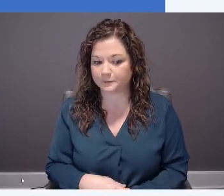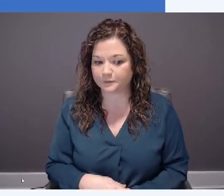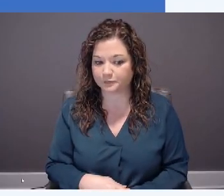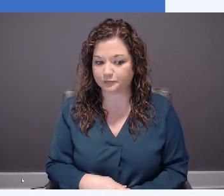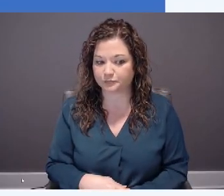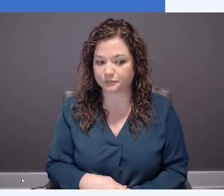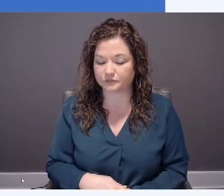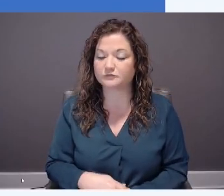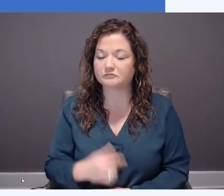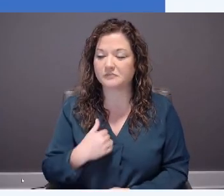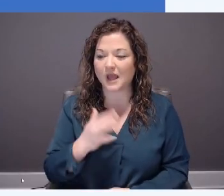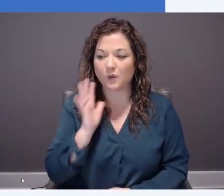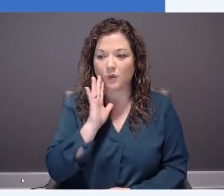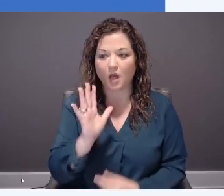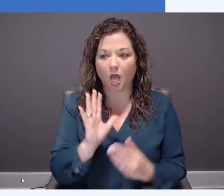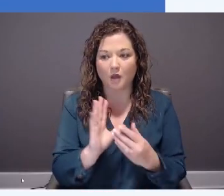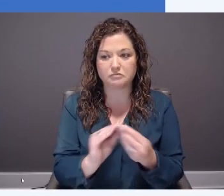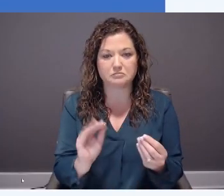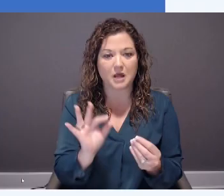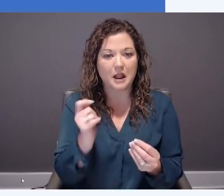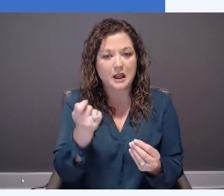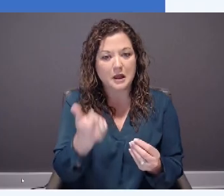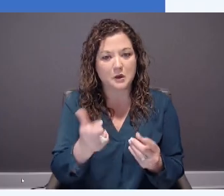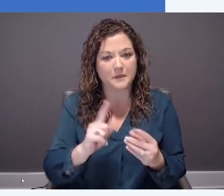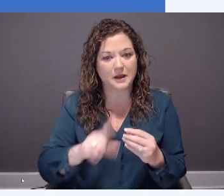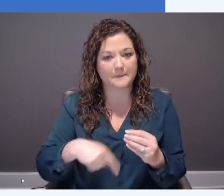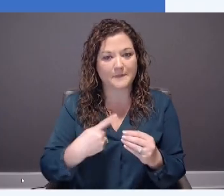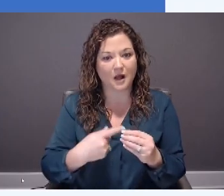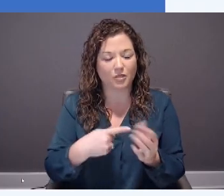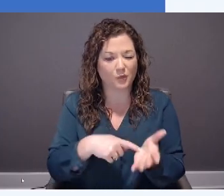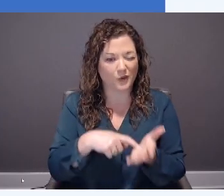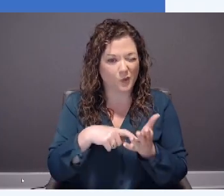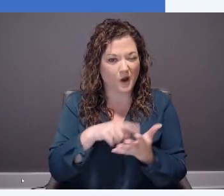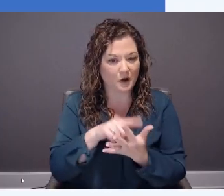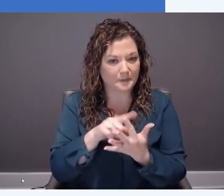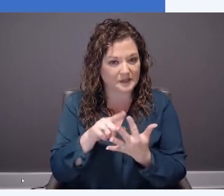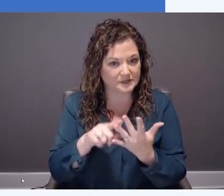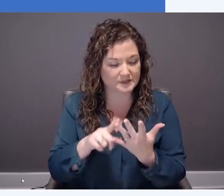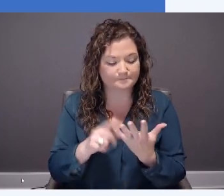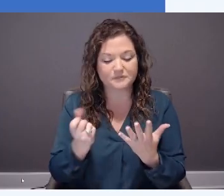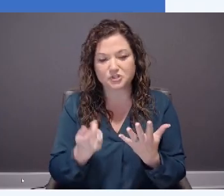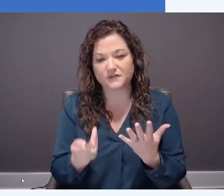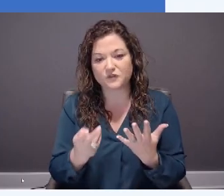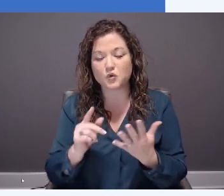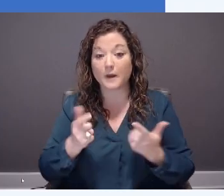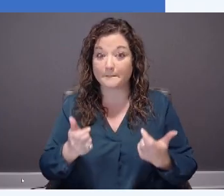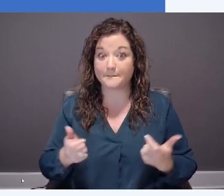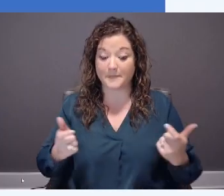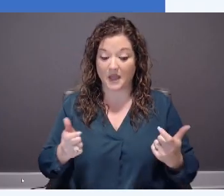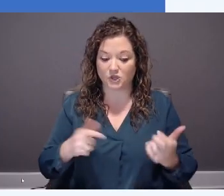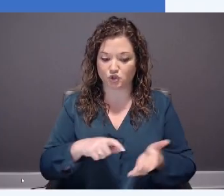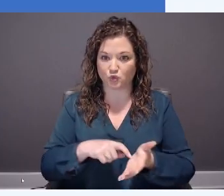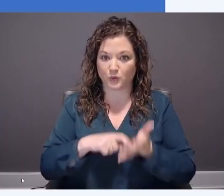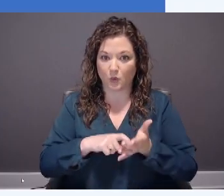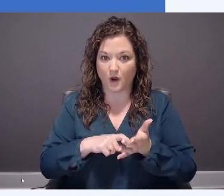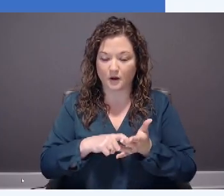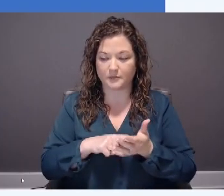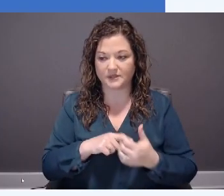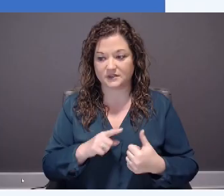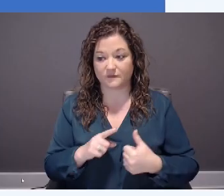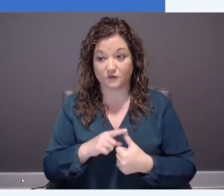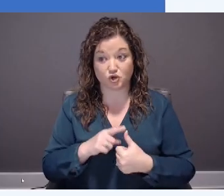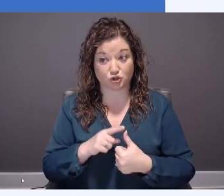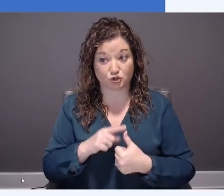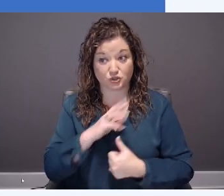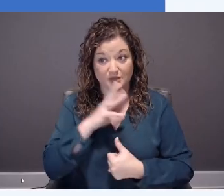I'll talk a little bit about some of the requirements. There are a couple major requirements. Requirement one involved